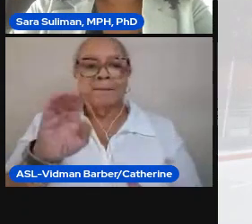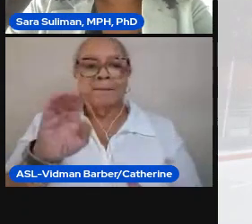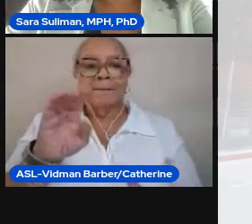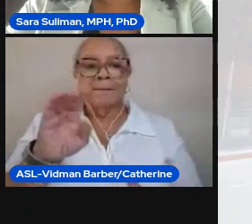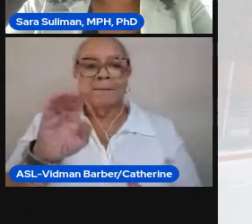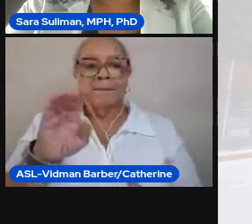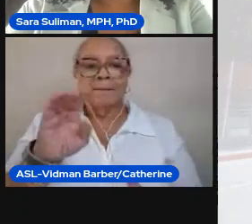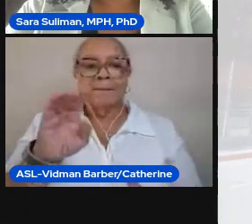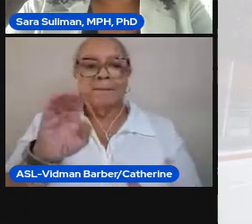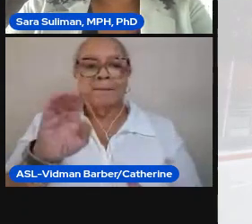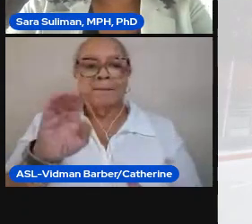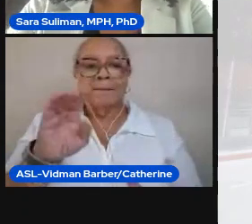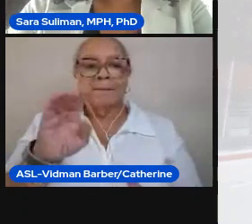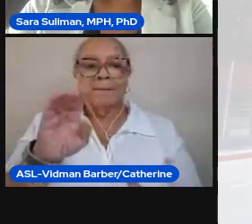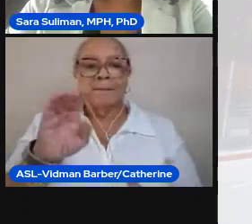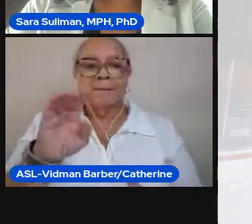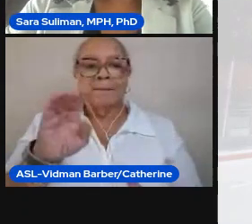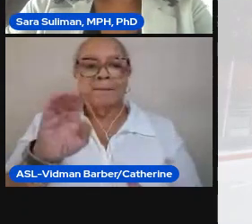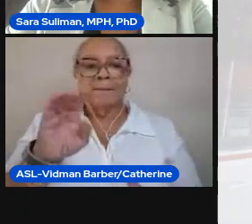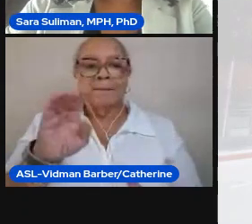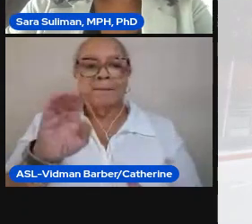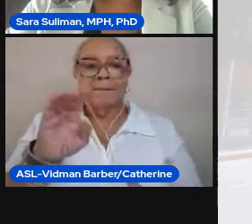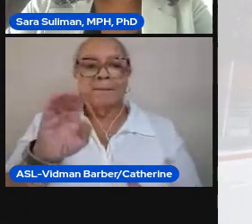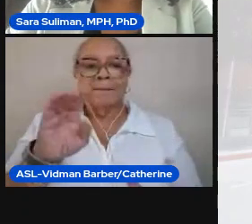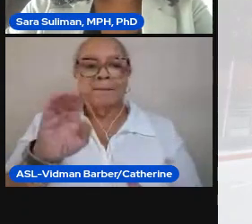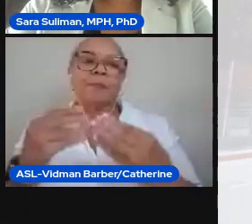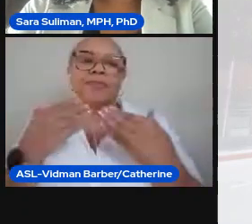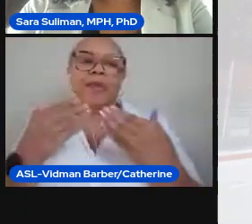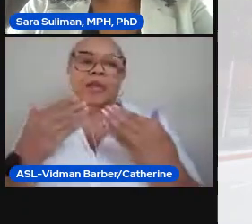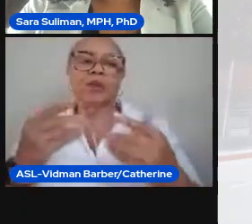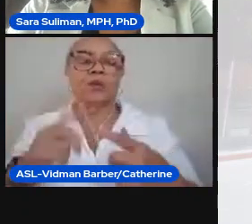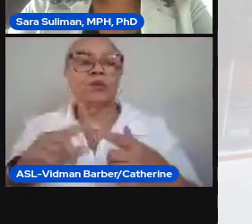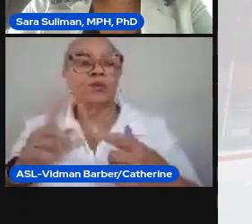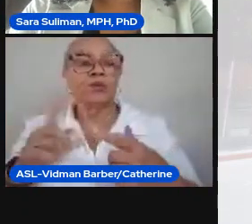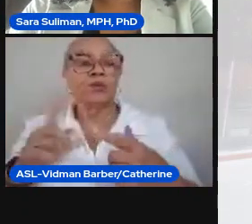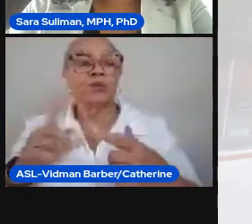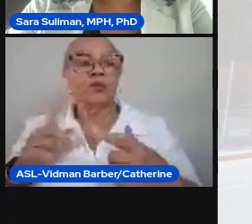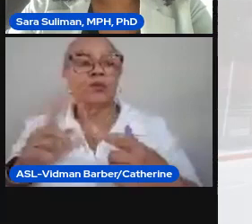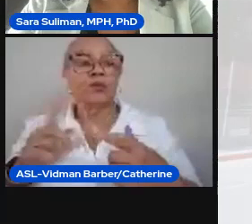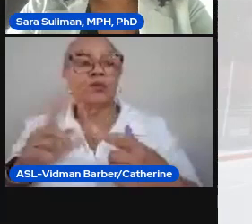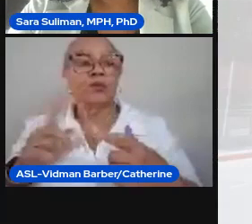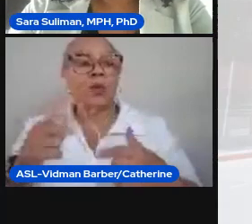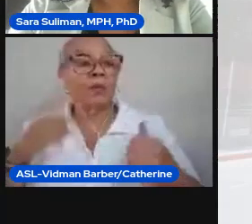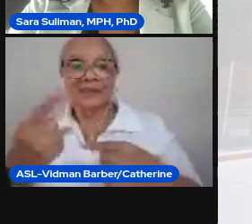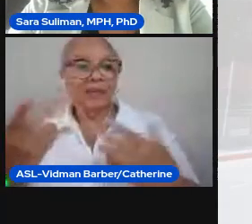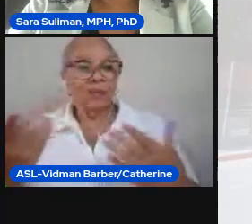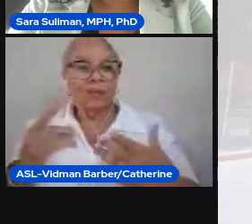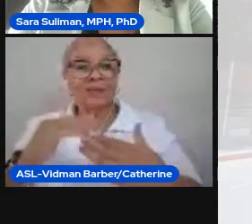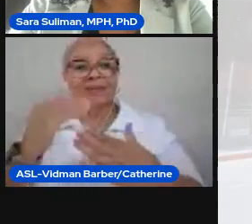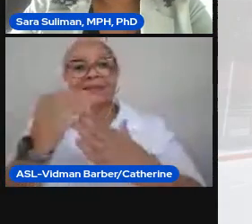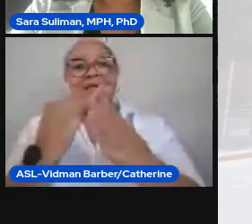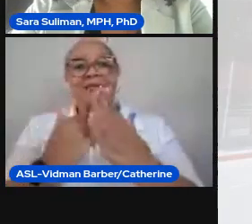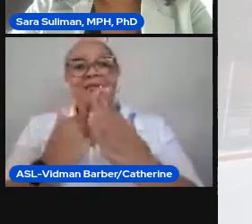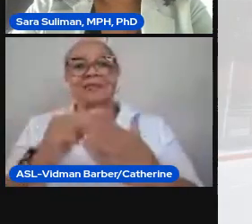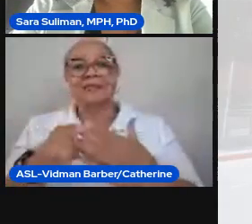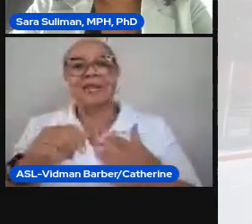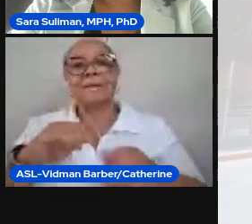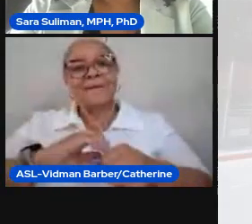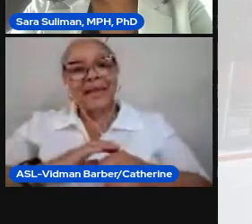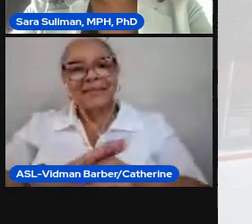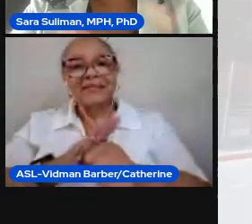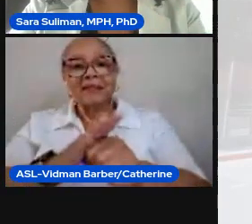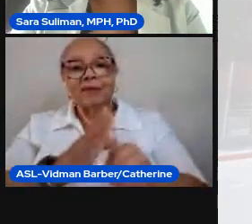for a fantastic symposium. So what I wanted to focus on today is lessons in pandemic preparedness with a focus